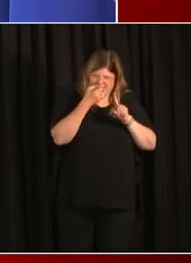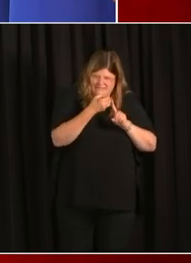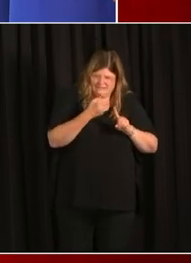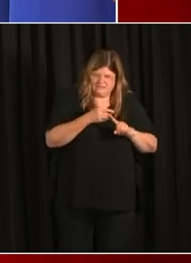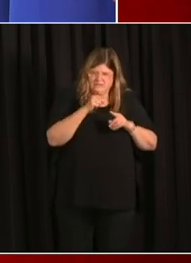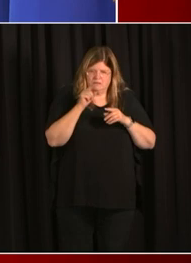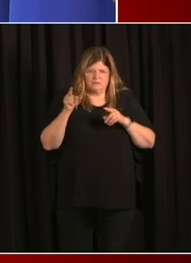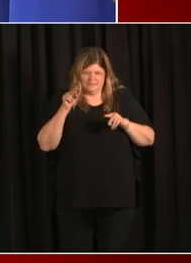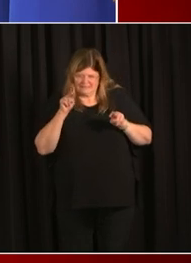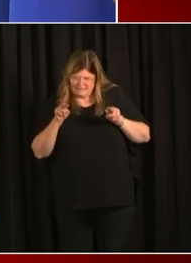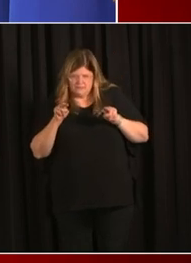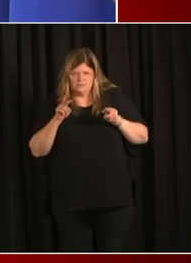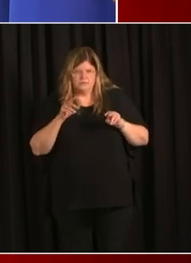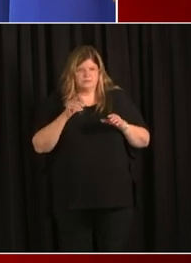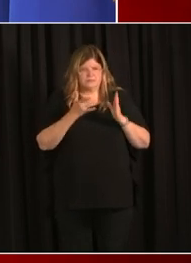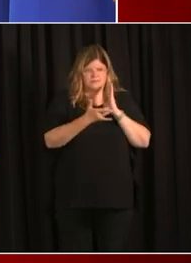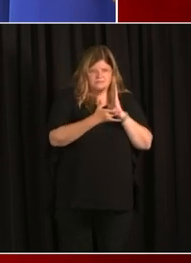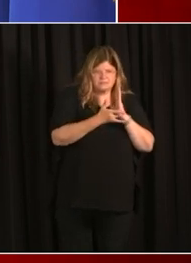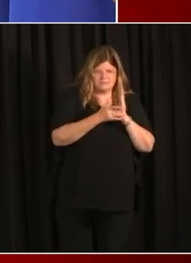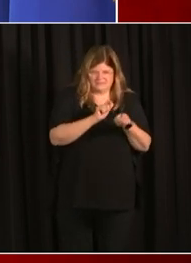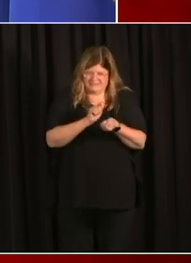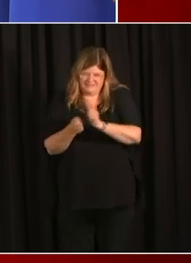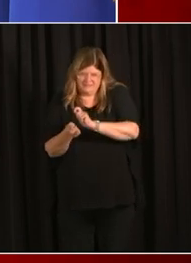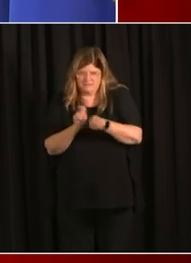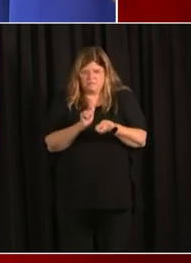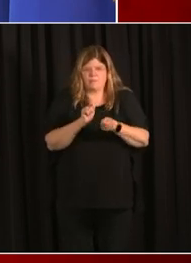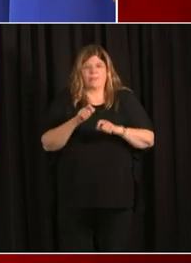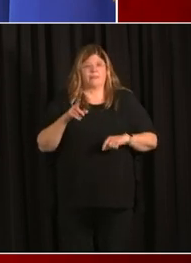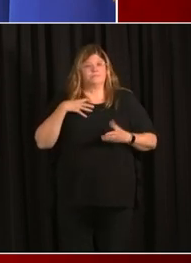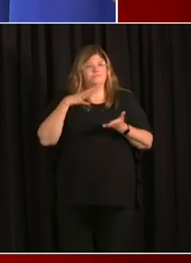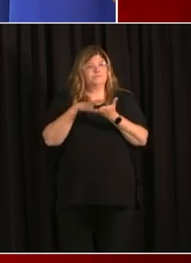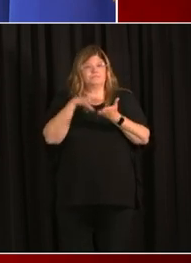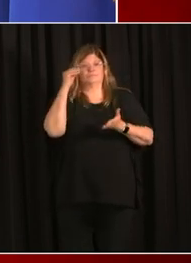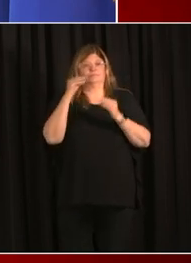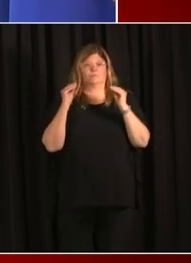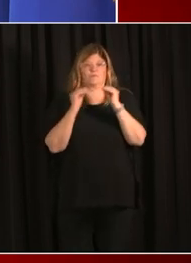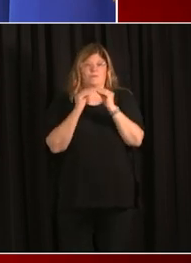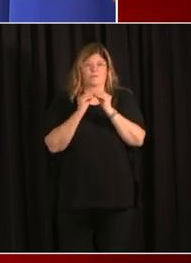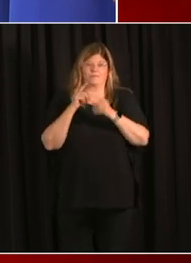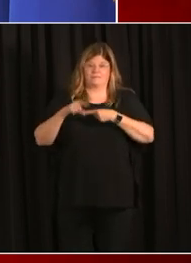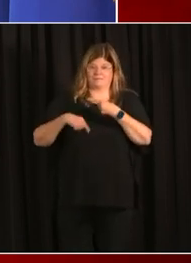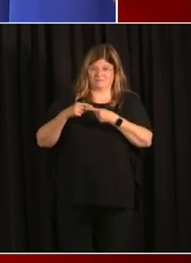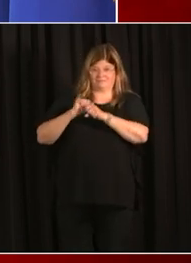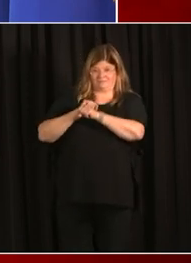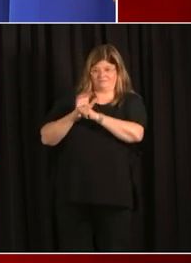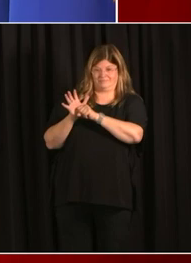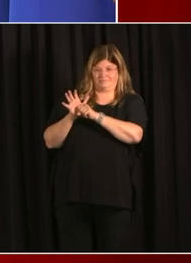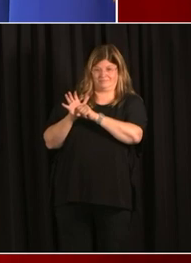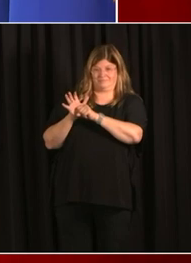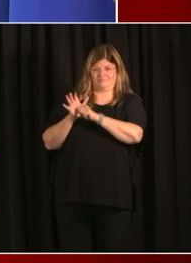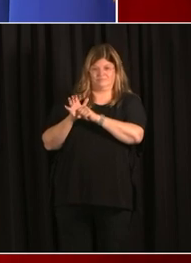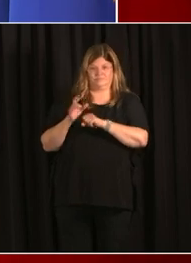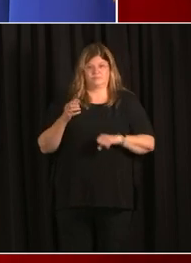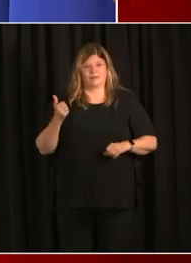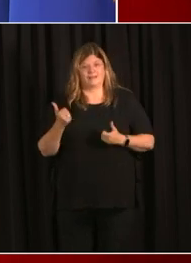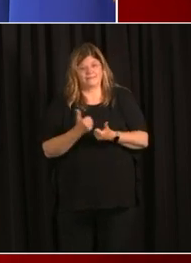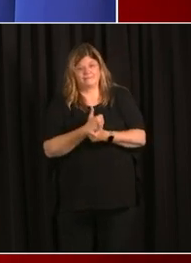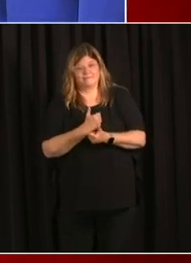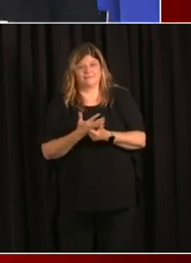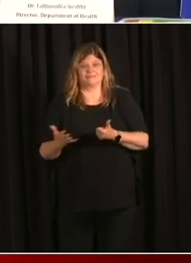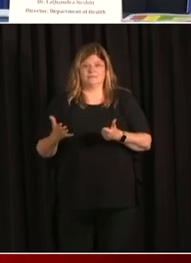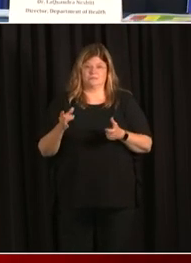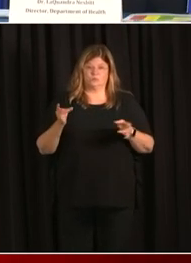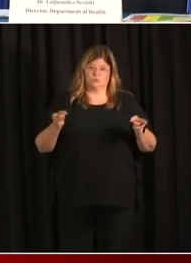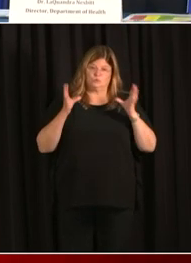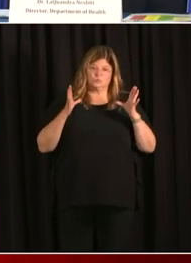strategy. As we have learned more about the pandemic, the nature of the pandemic, as we learn more about the virus, as